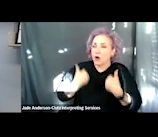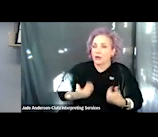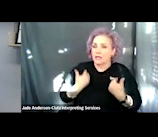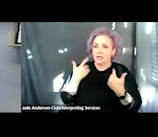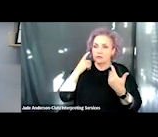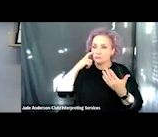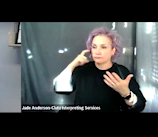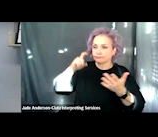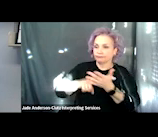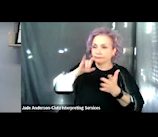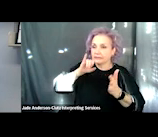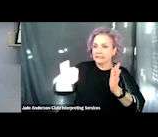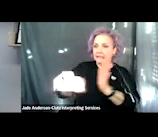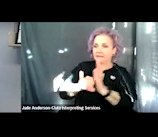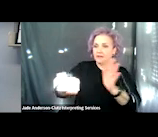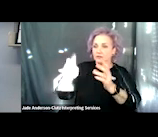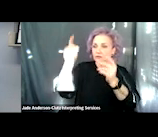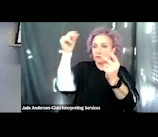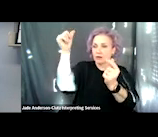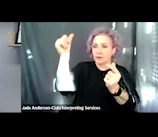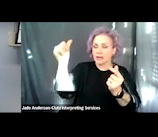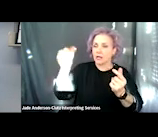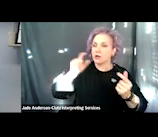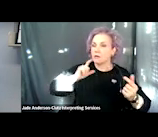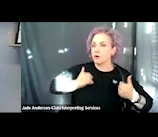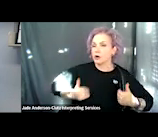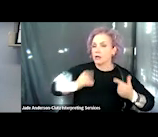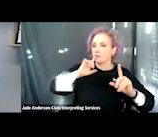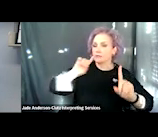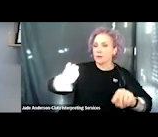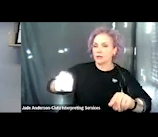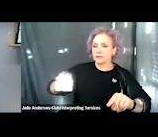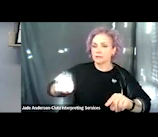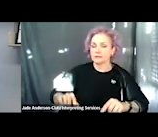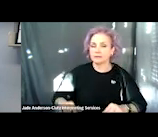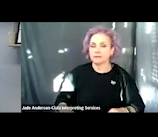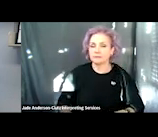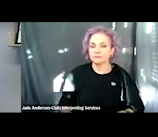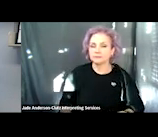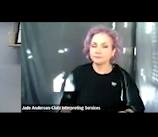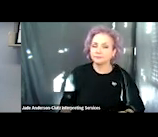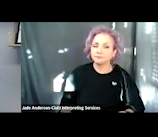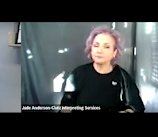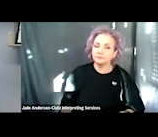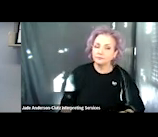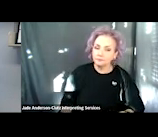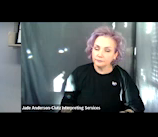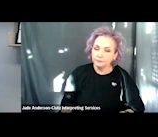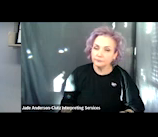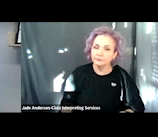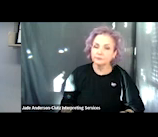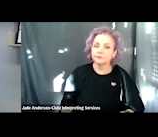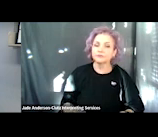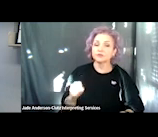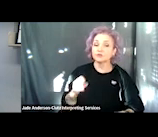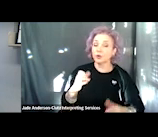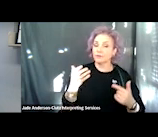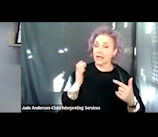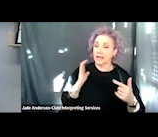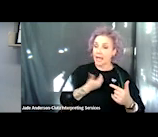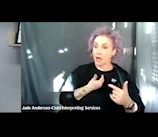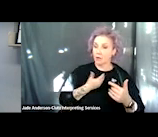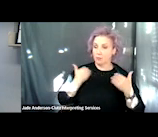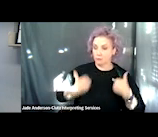inside. So double-stranded RNA, that's not something that we usually have in our bodies. That's usually associated with viruses. So we